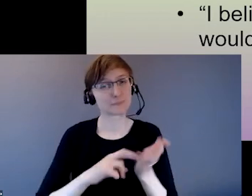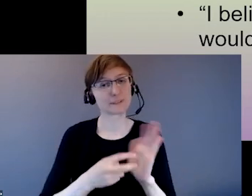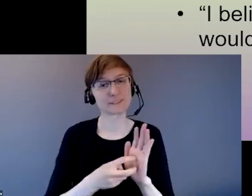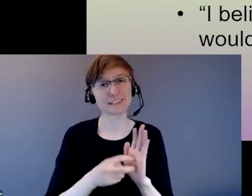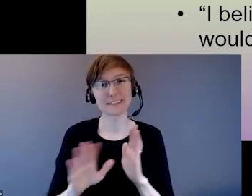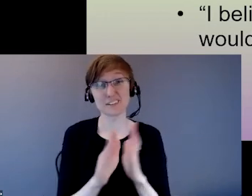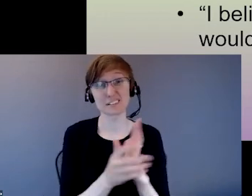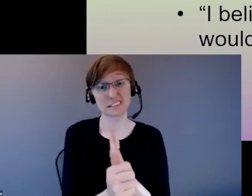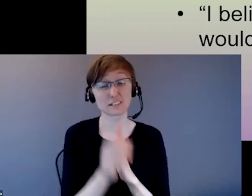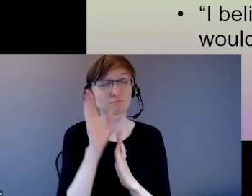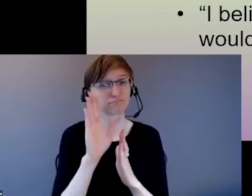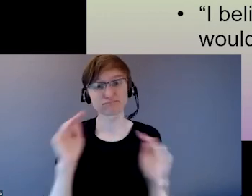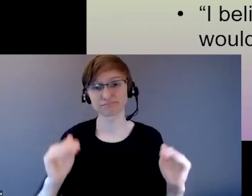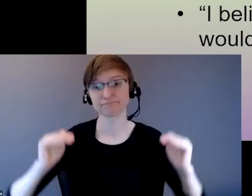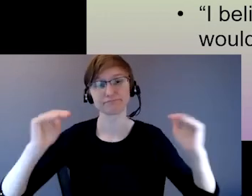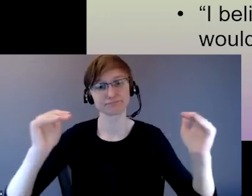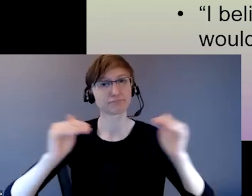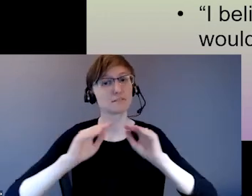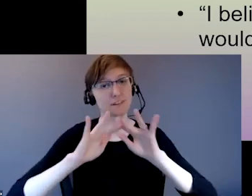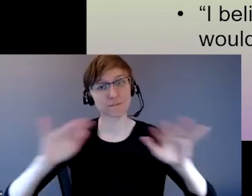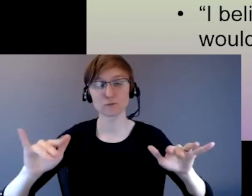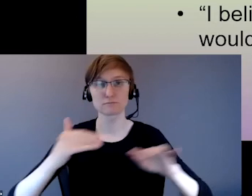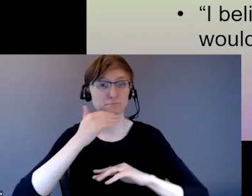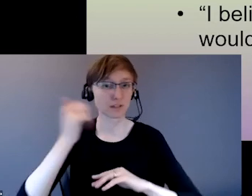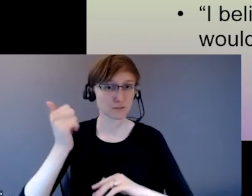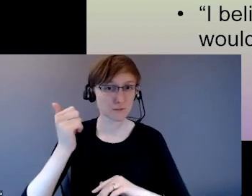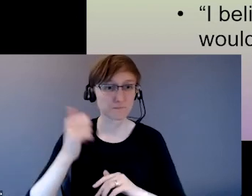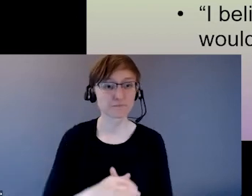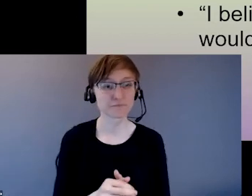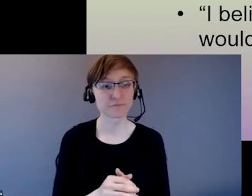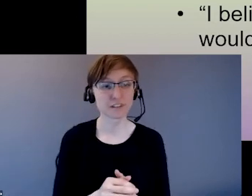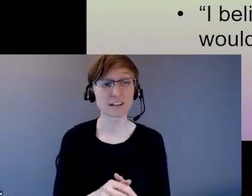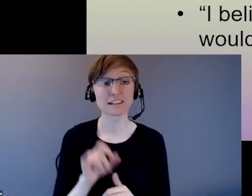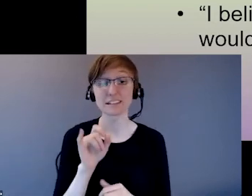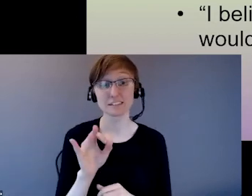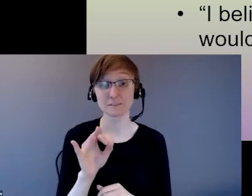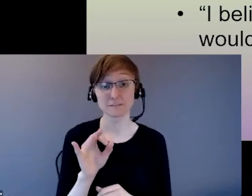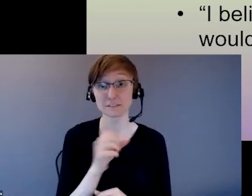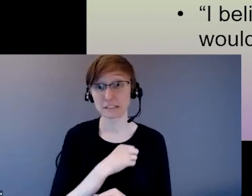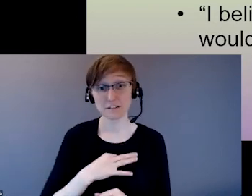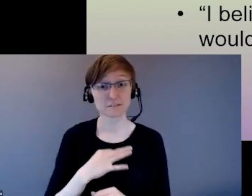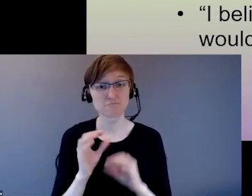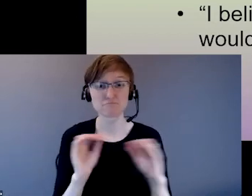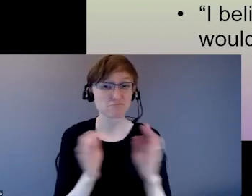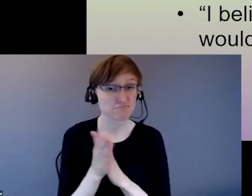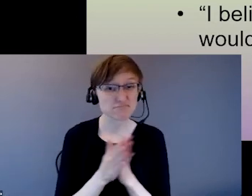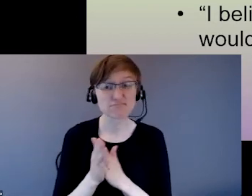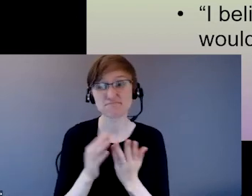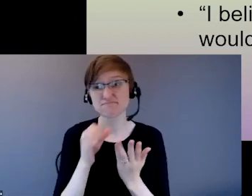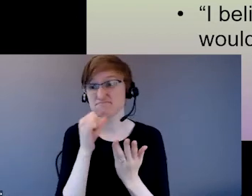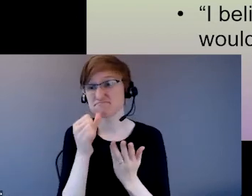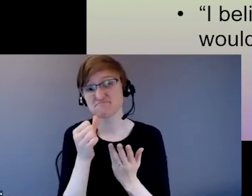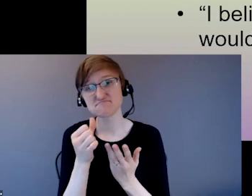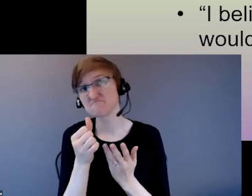diverse talent, and also be more capable of letting go those employees who aren't self-directed or motivated. Mentoring